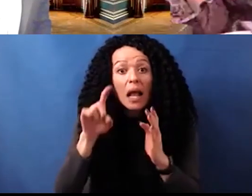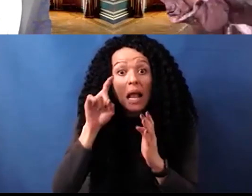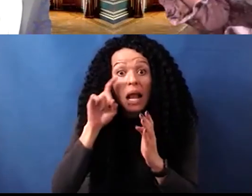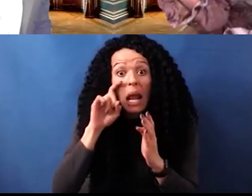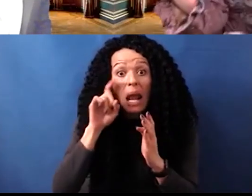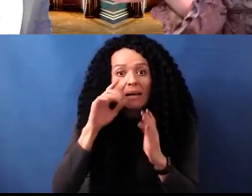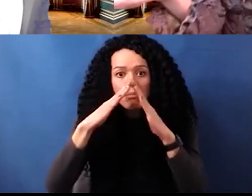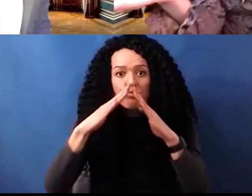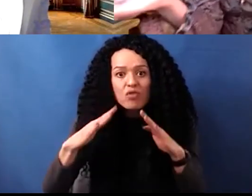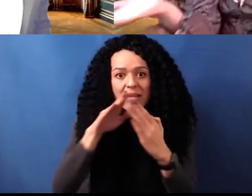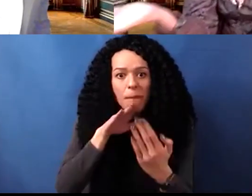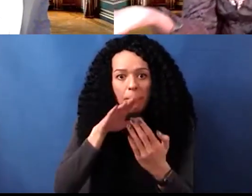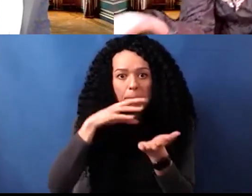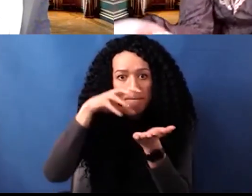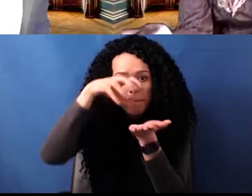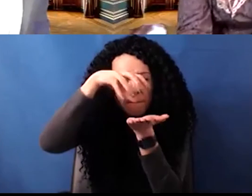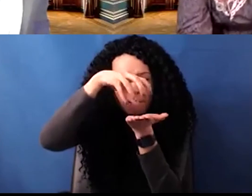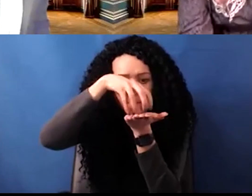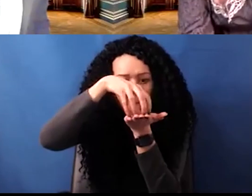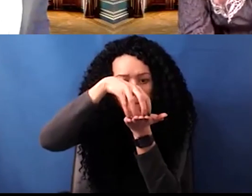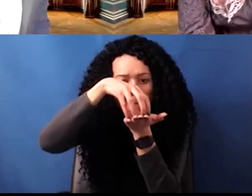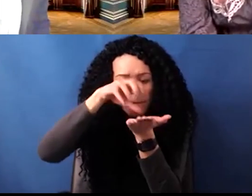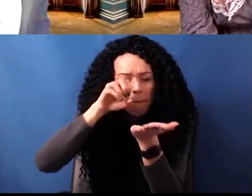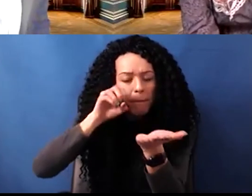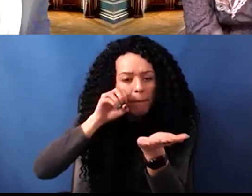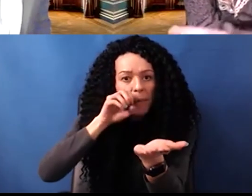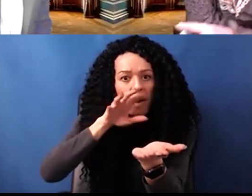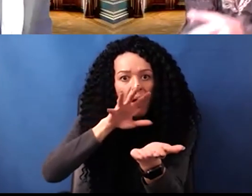small glass prism into my hand,